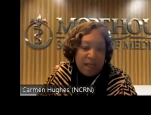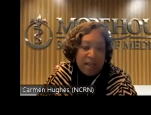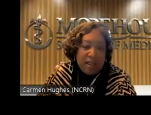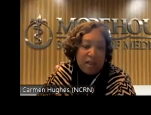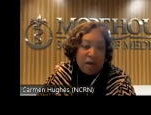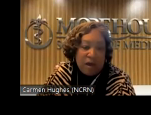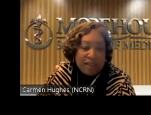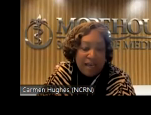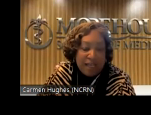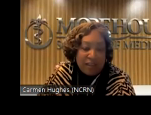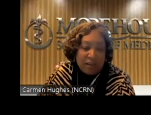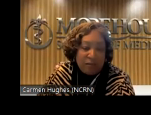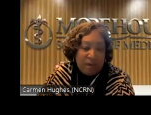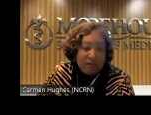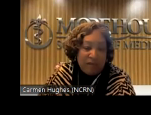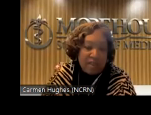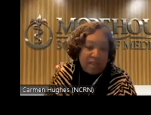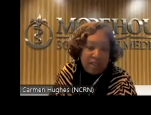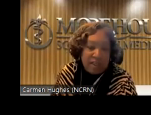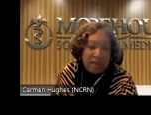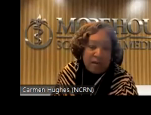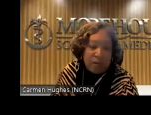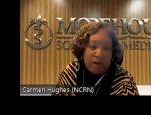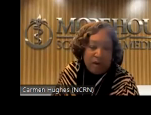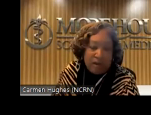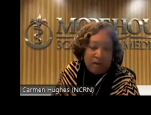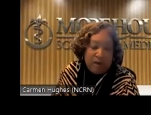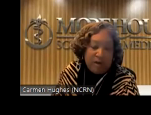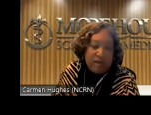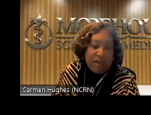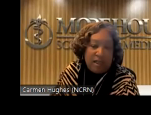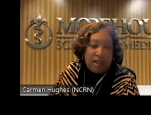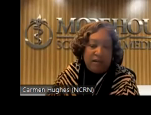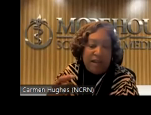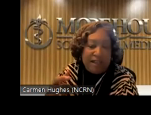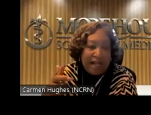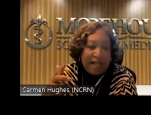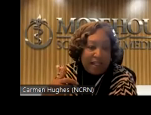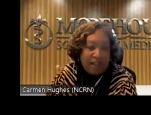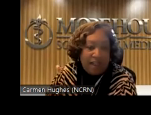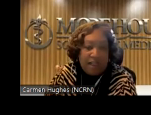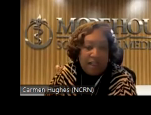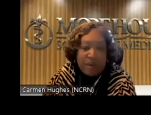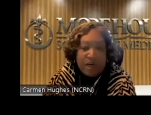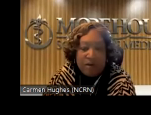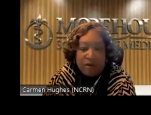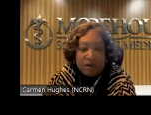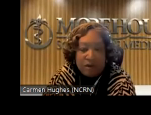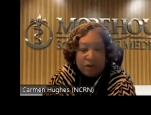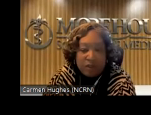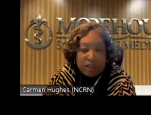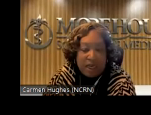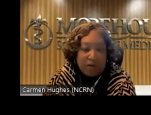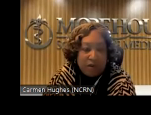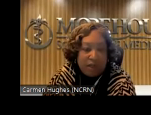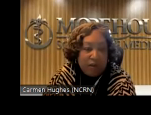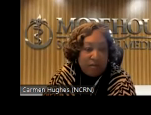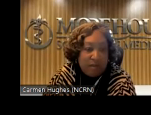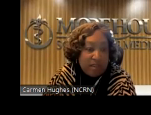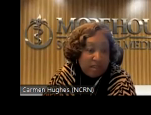but acknowledge and remain vigilant of awareness of AI in preparing your culturally